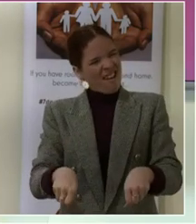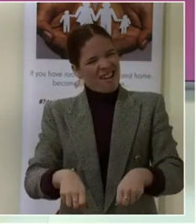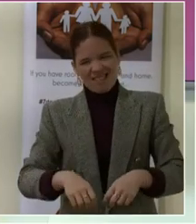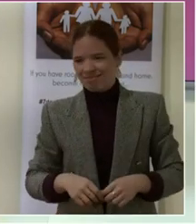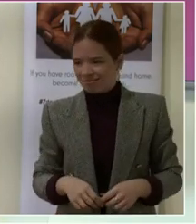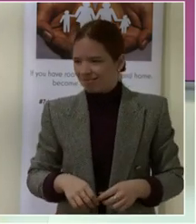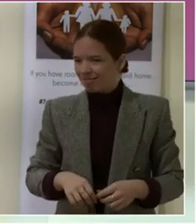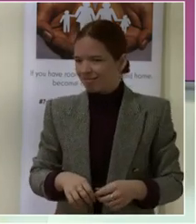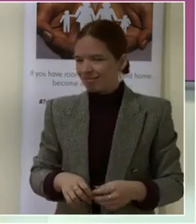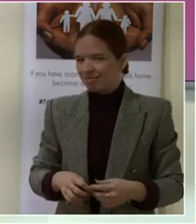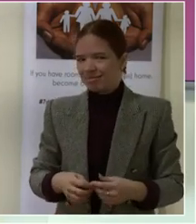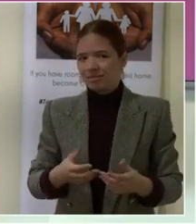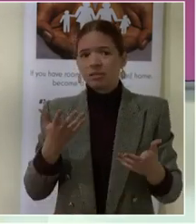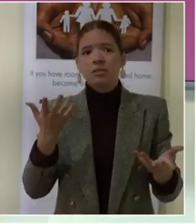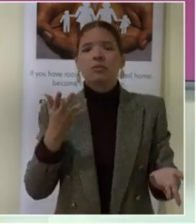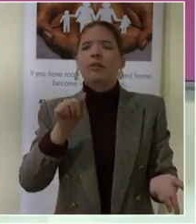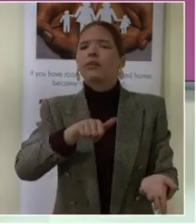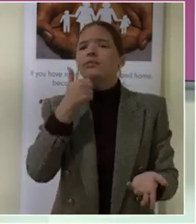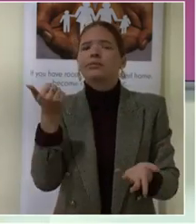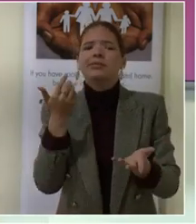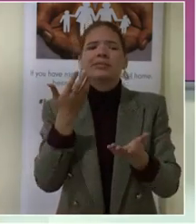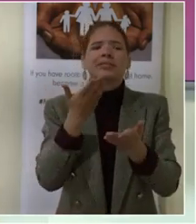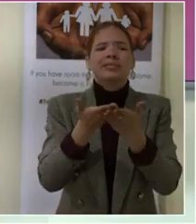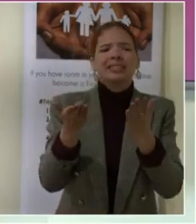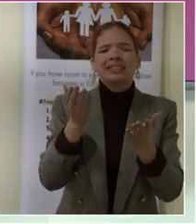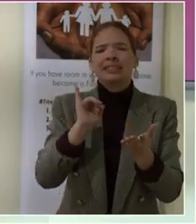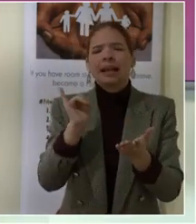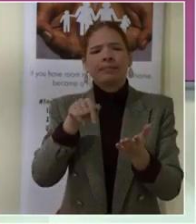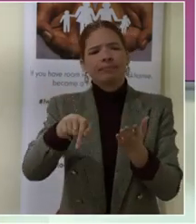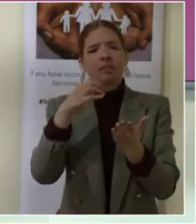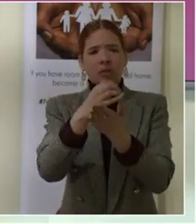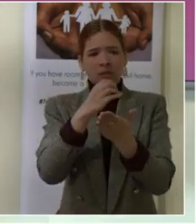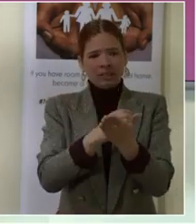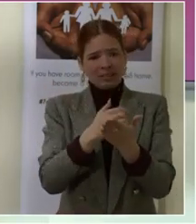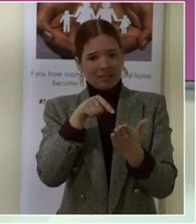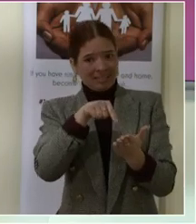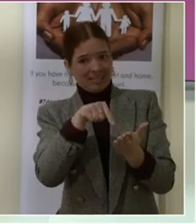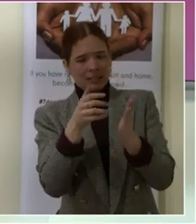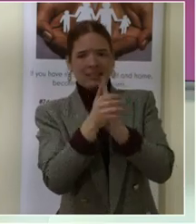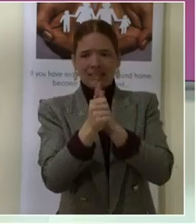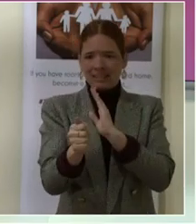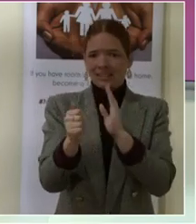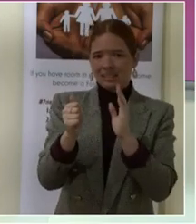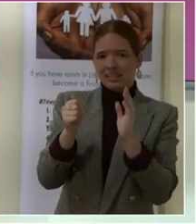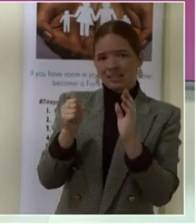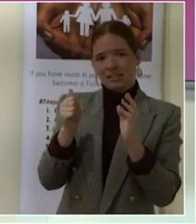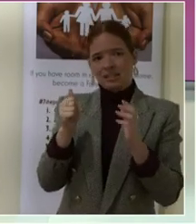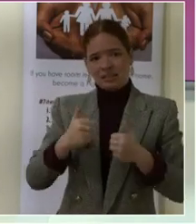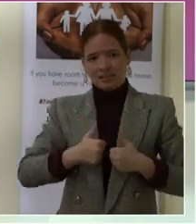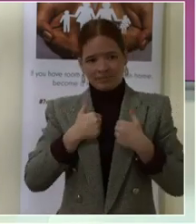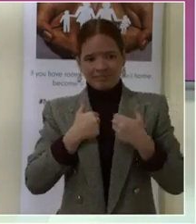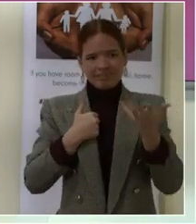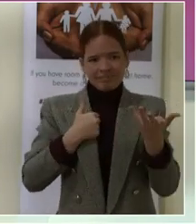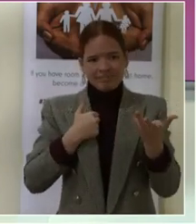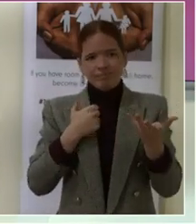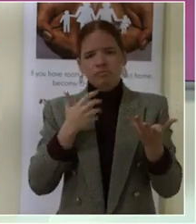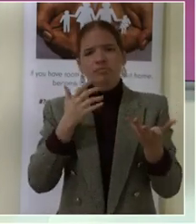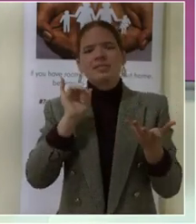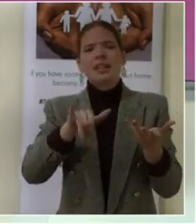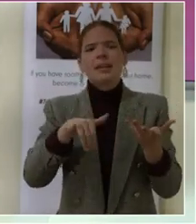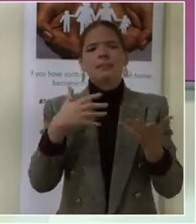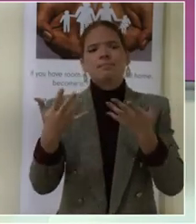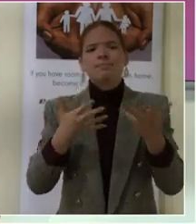Another thing about this life skills course is it was done in honor of my beloved brother,